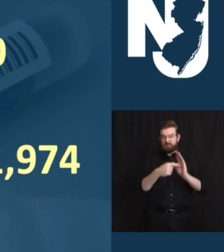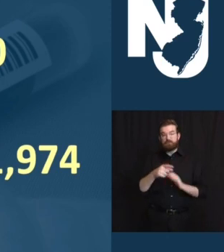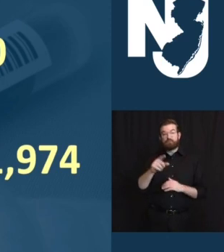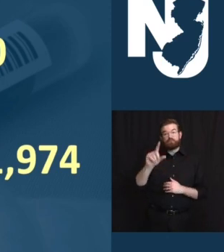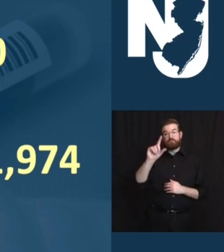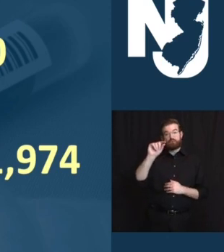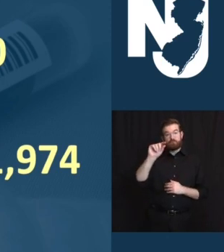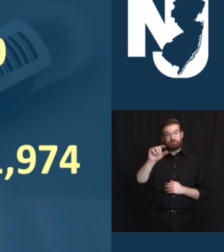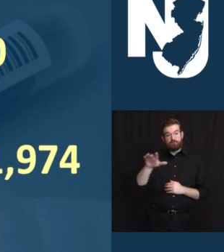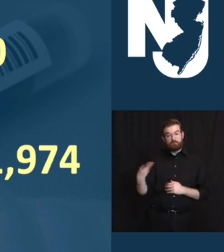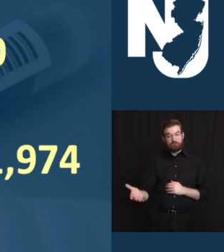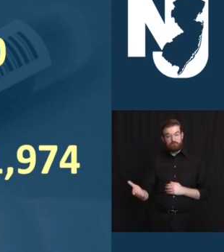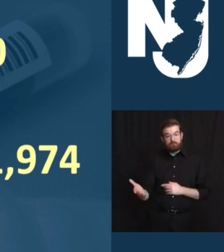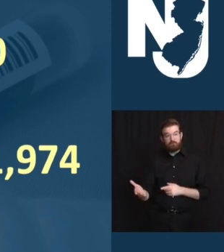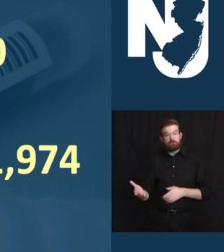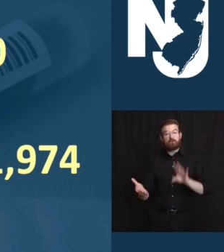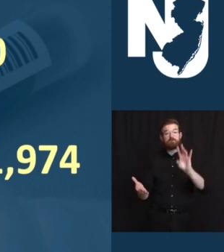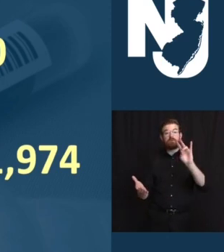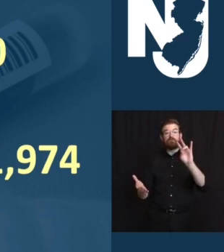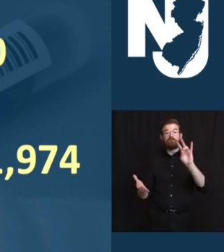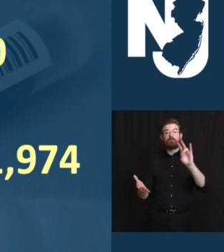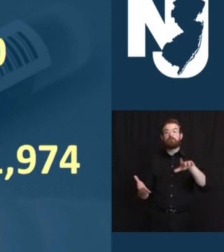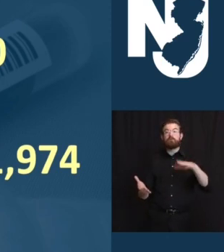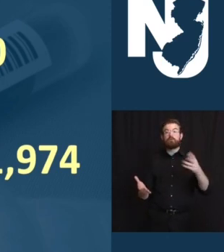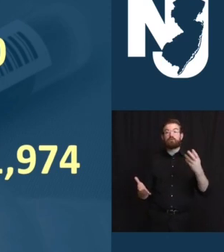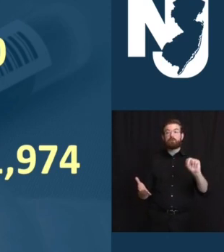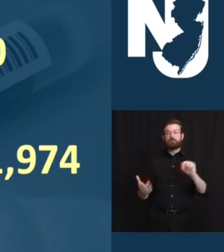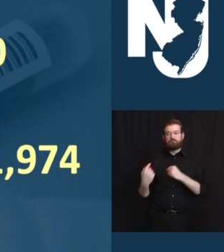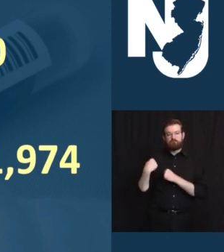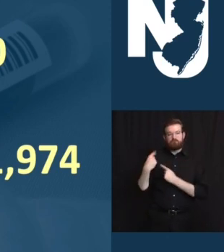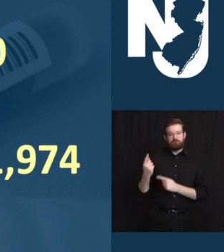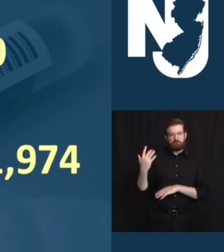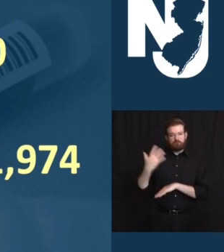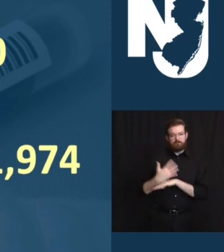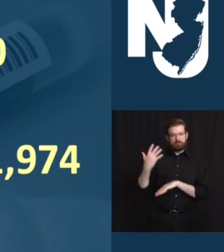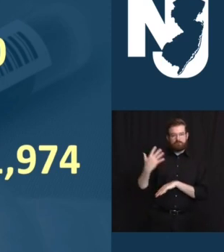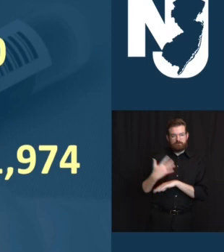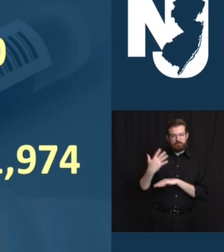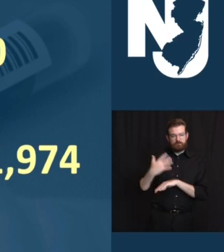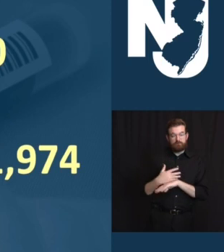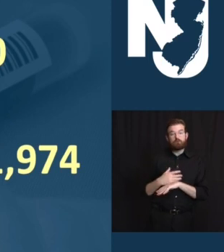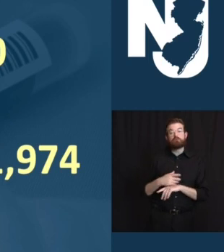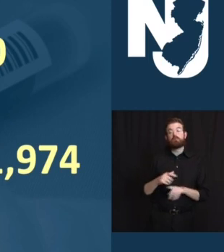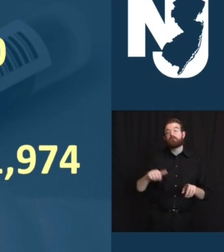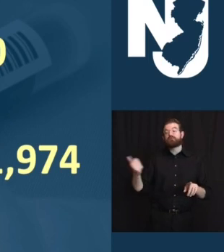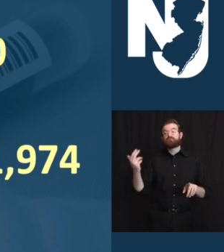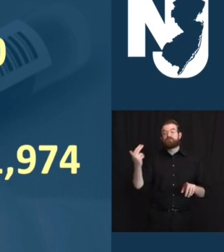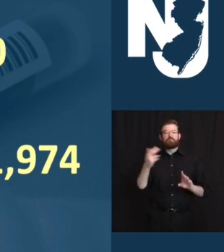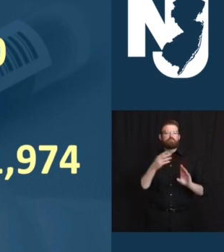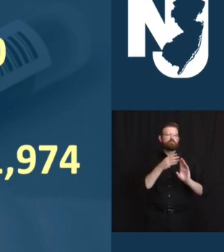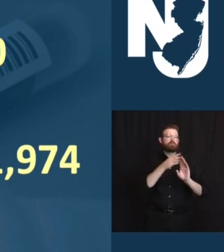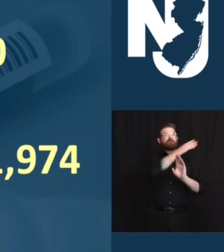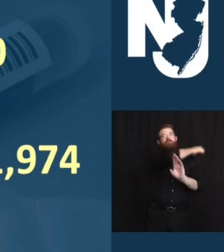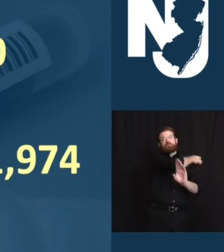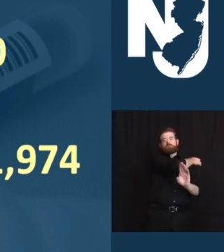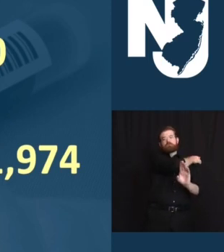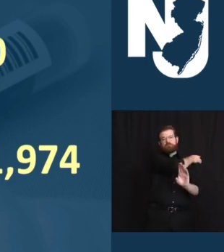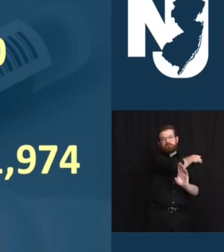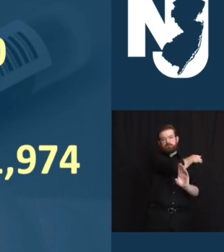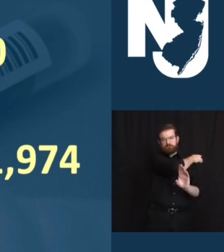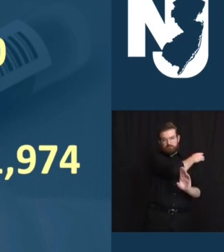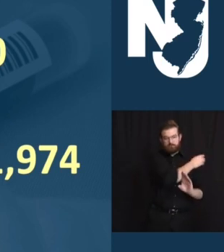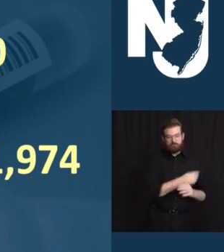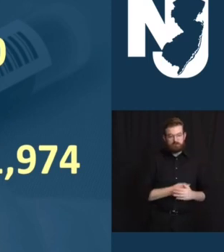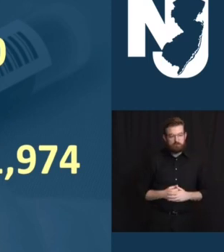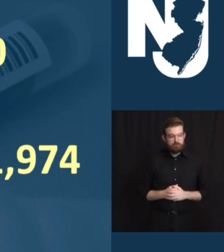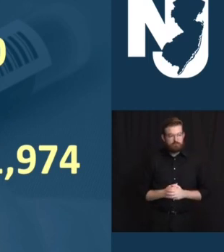within the past 5 days, and the remainder before that. I know Judy will give a further breakdown of that amount. The toll